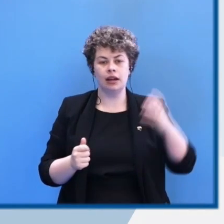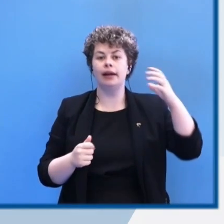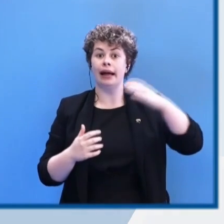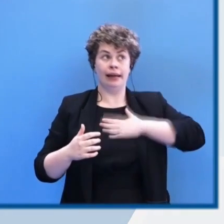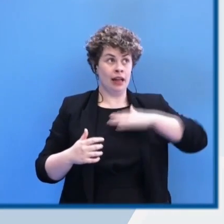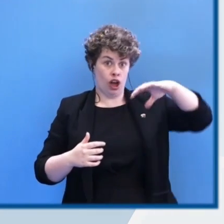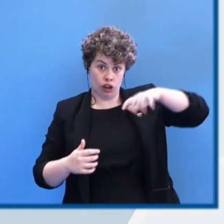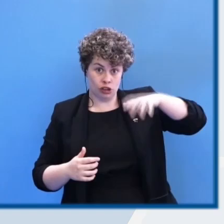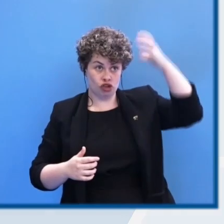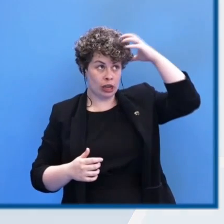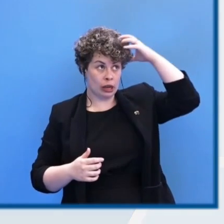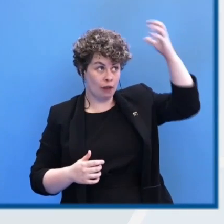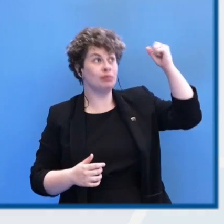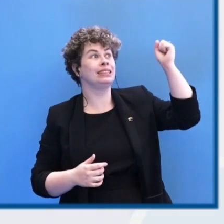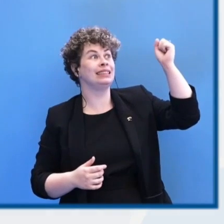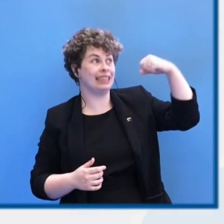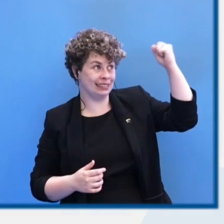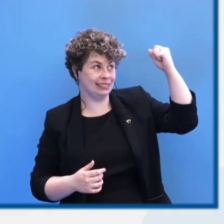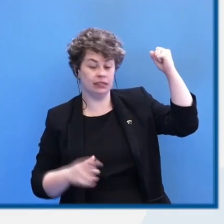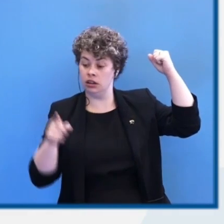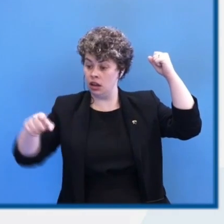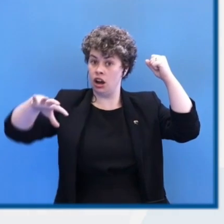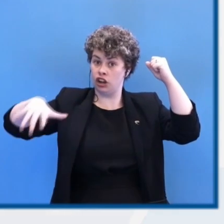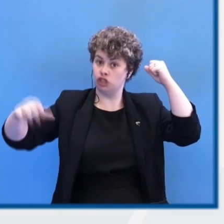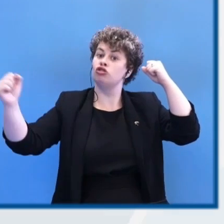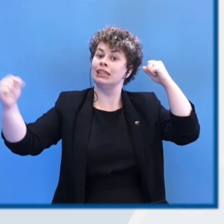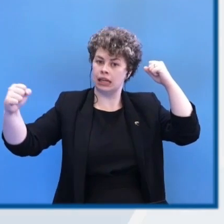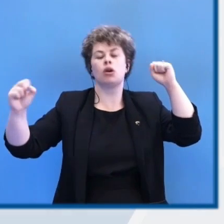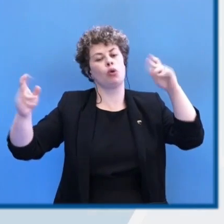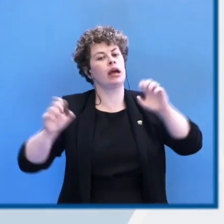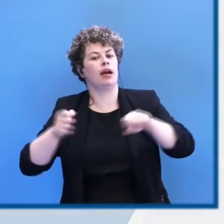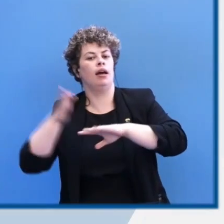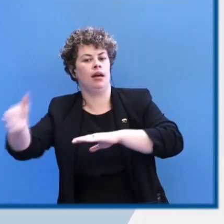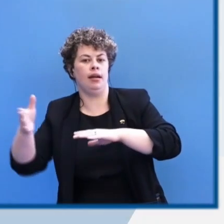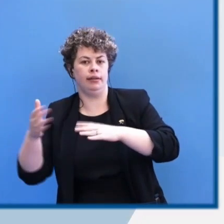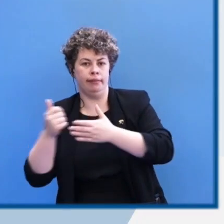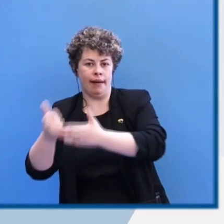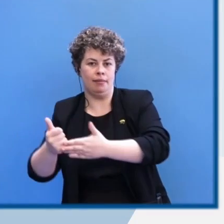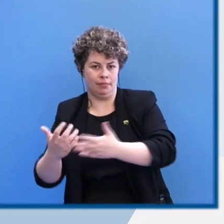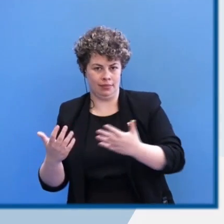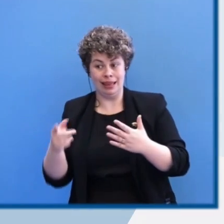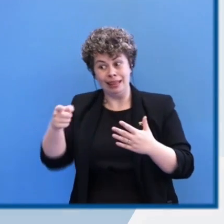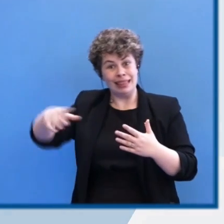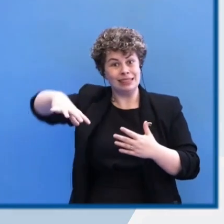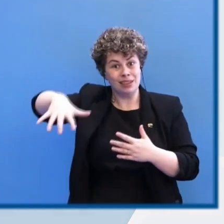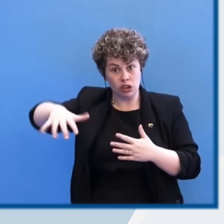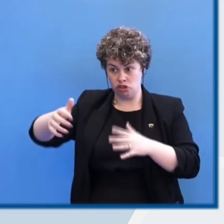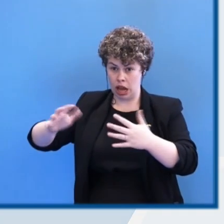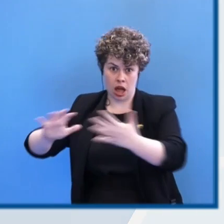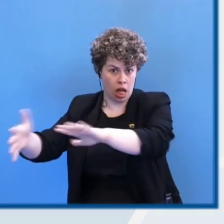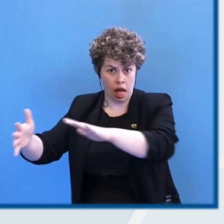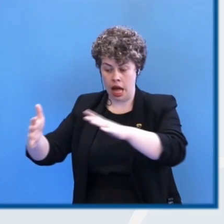of the person or the high official of that country in order for other countries to enter and give assistance to that country. I